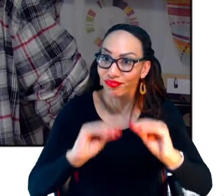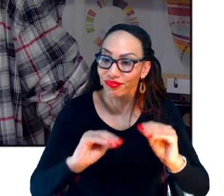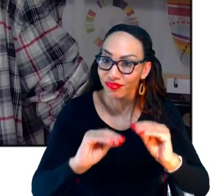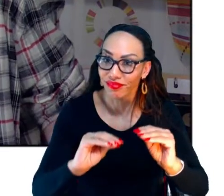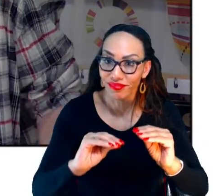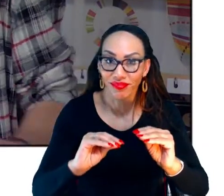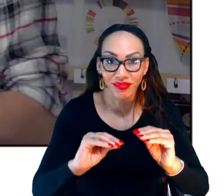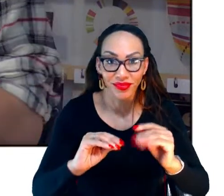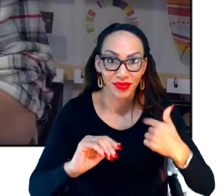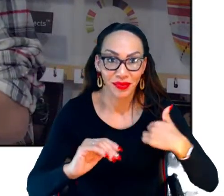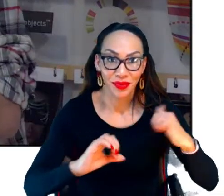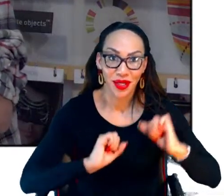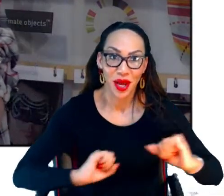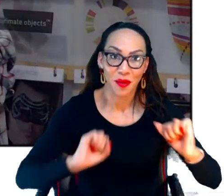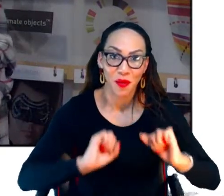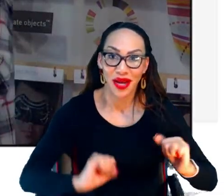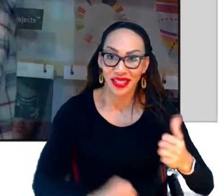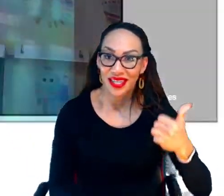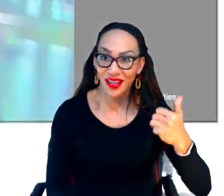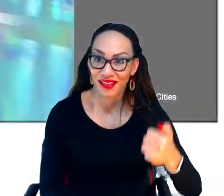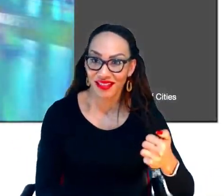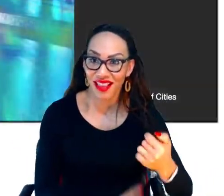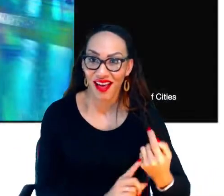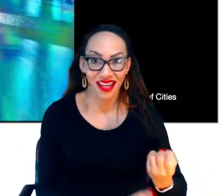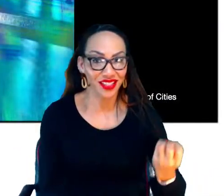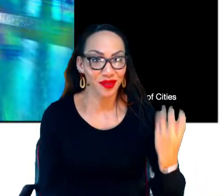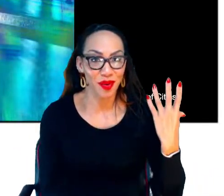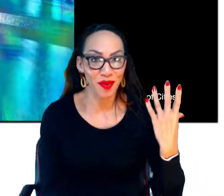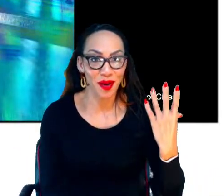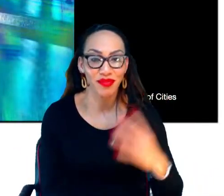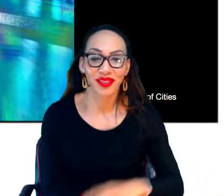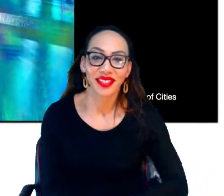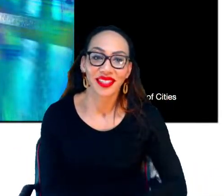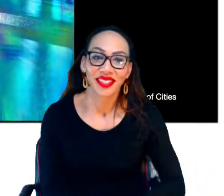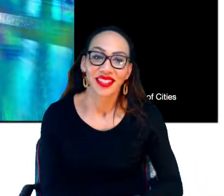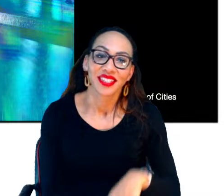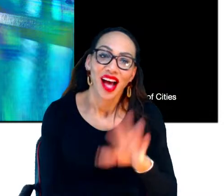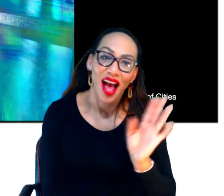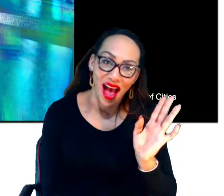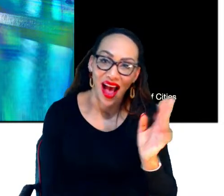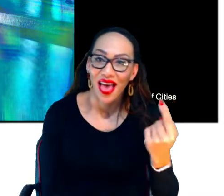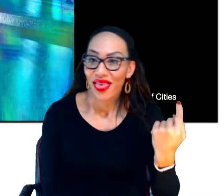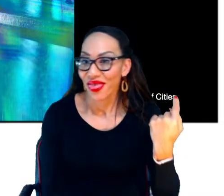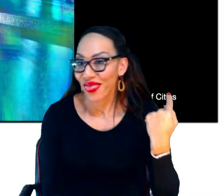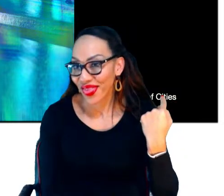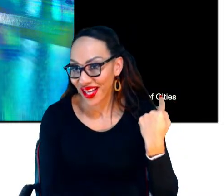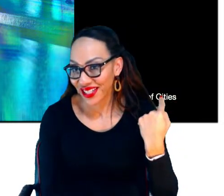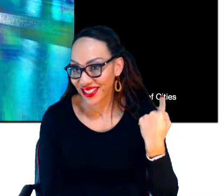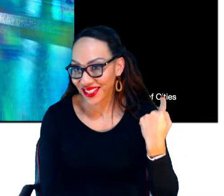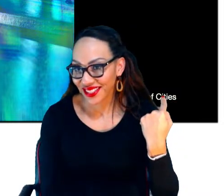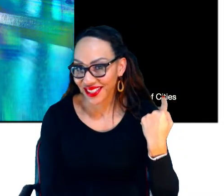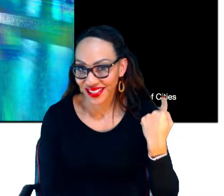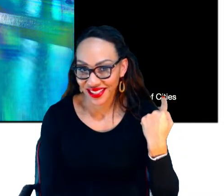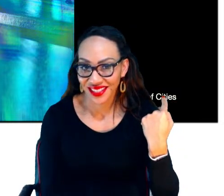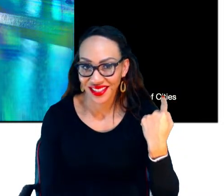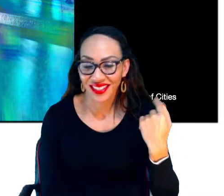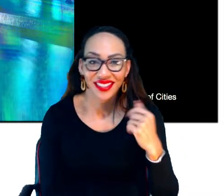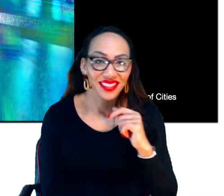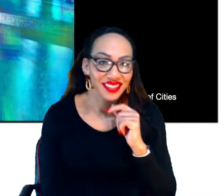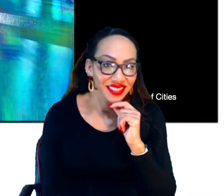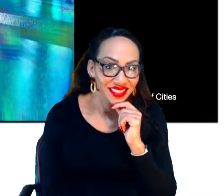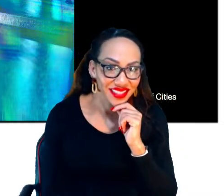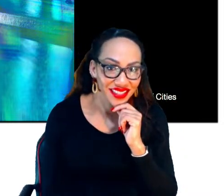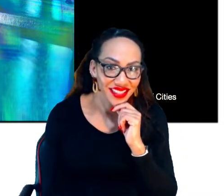I'll just go back to this. Okay, so this is kind of I think it was quite easy to go to sort